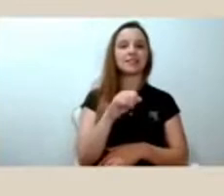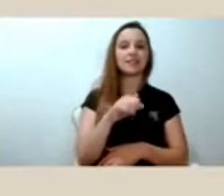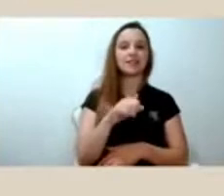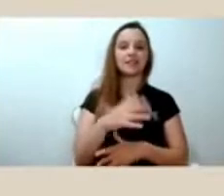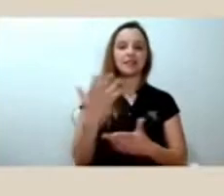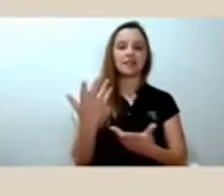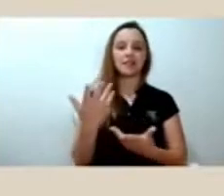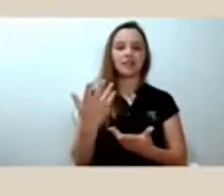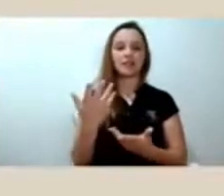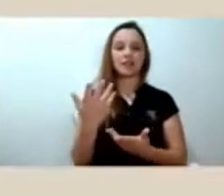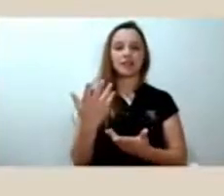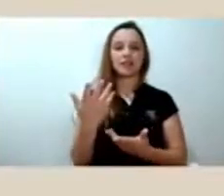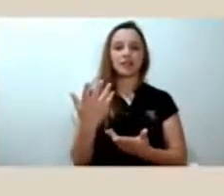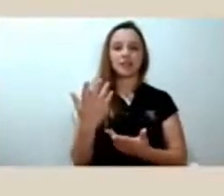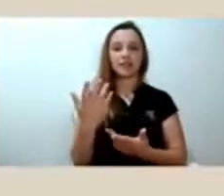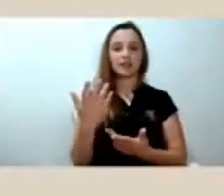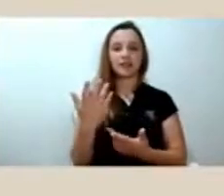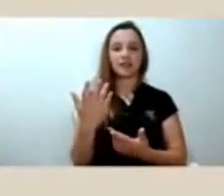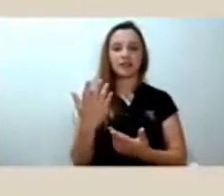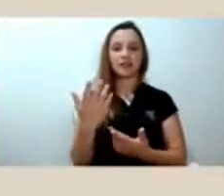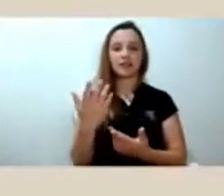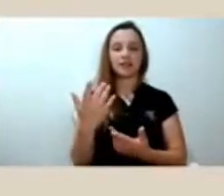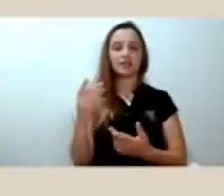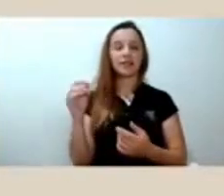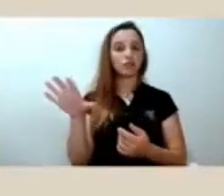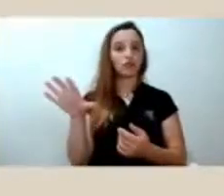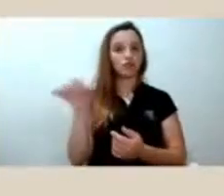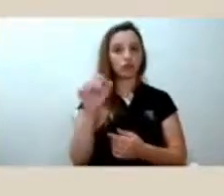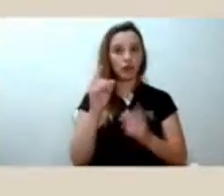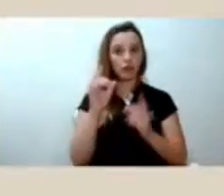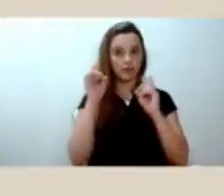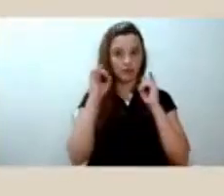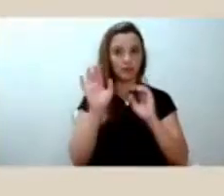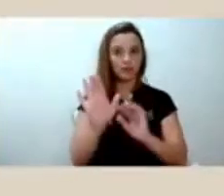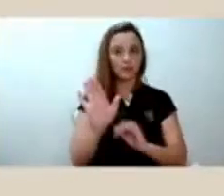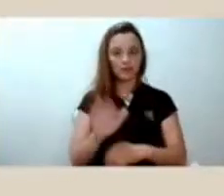deixa-me pôr o... Okay.